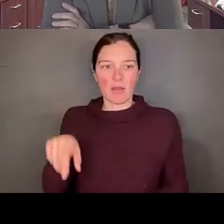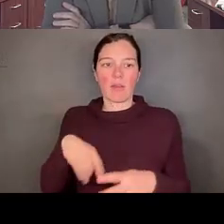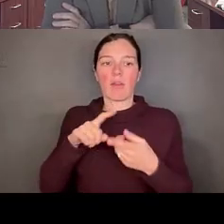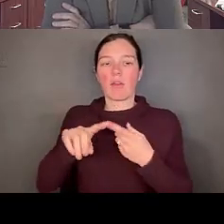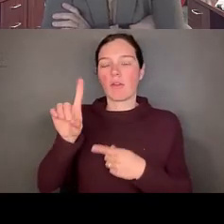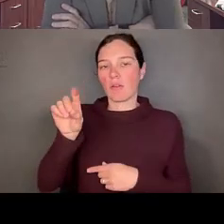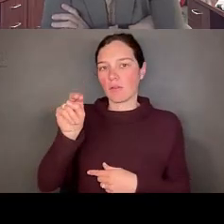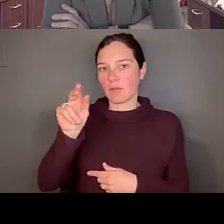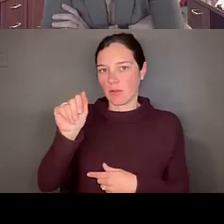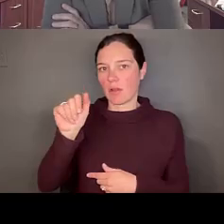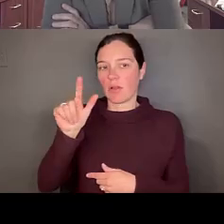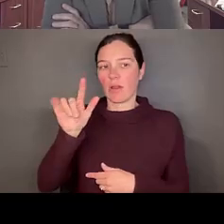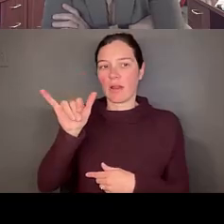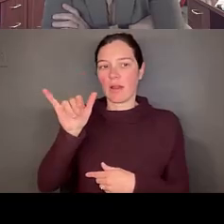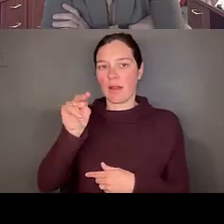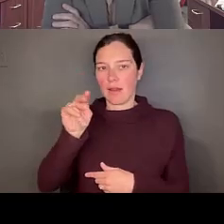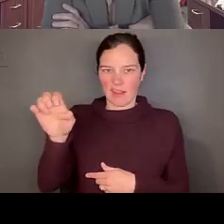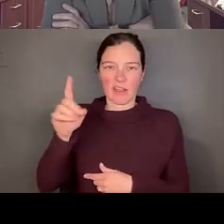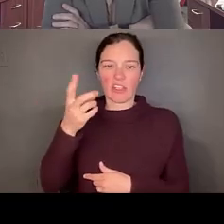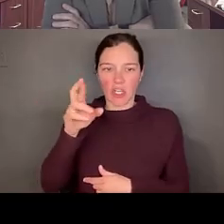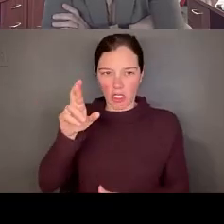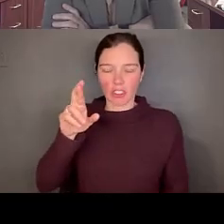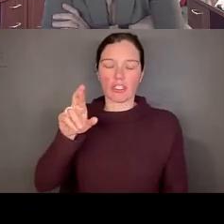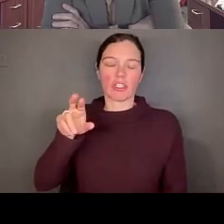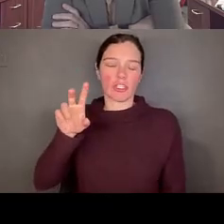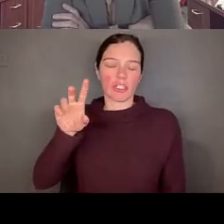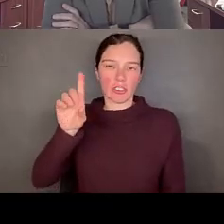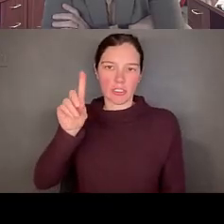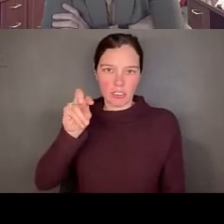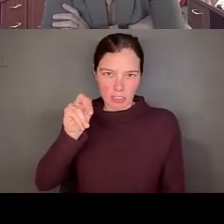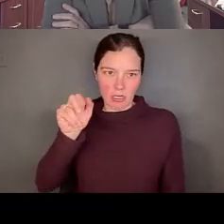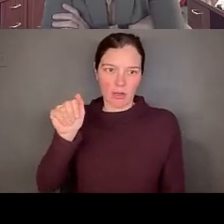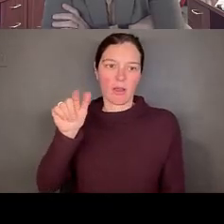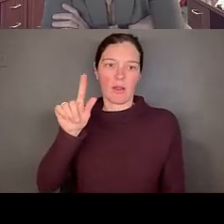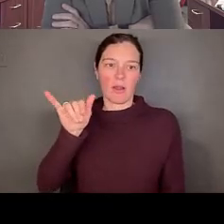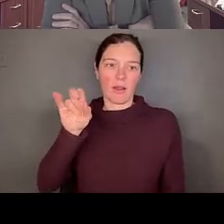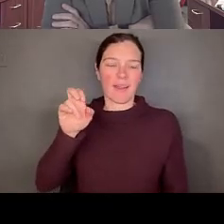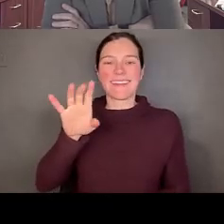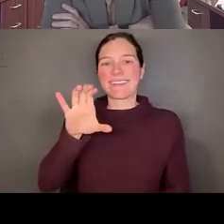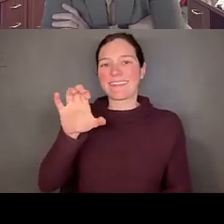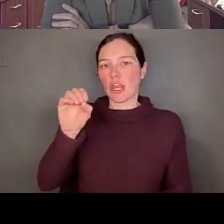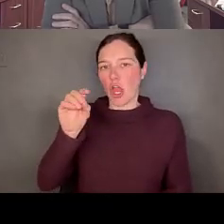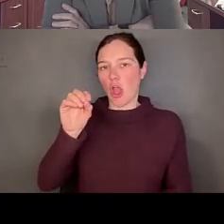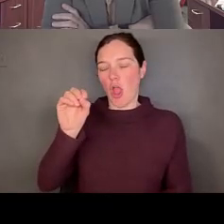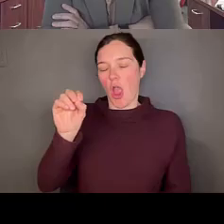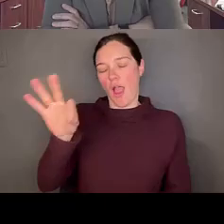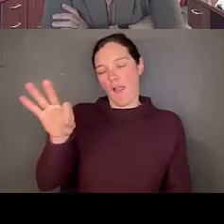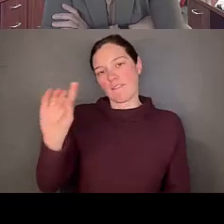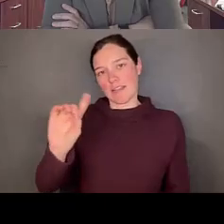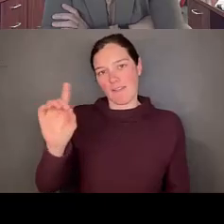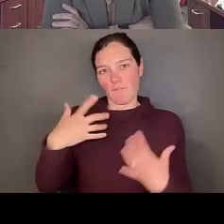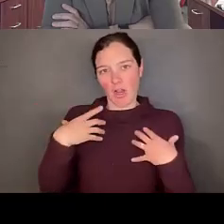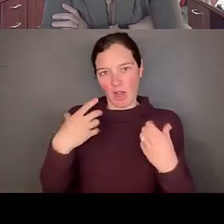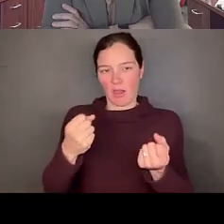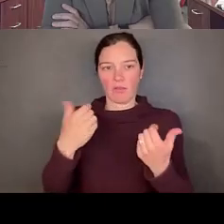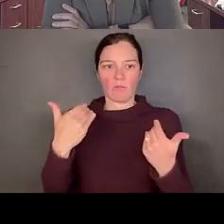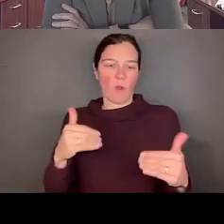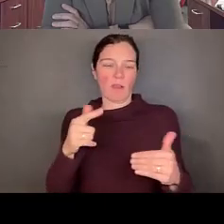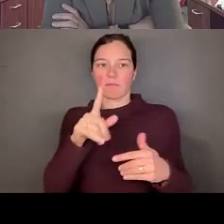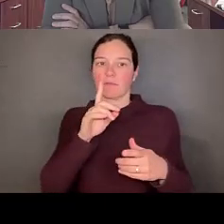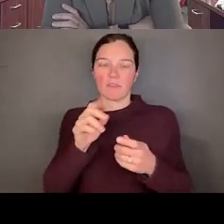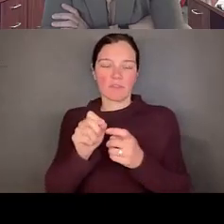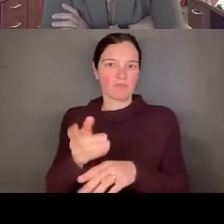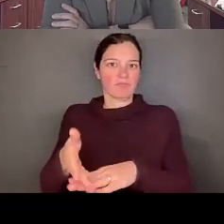Lynn, Dr. Donna Lynn, who is the CEO of Denver Health with a spectacular background, really done a great job of turnaround Denver